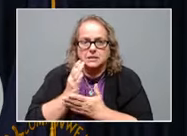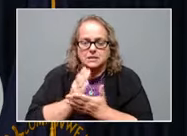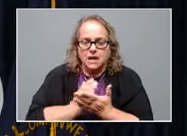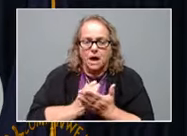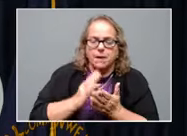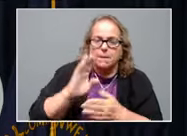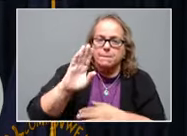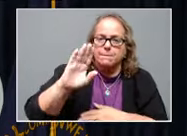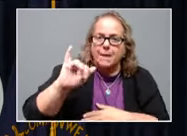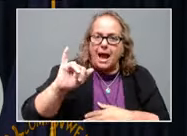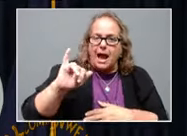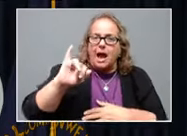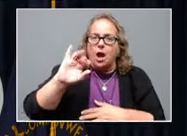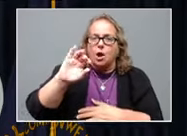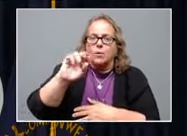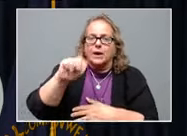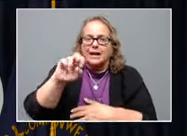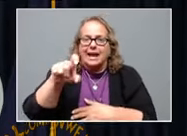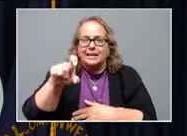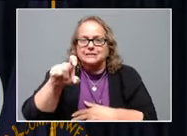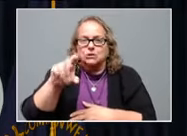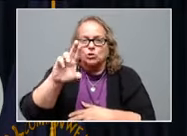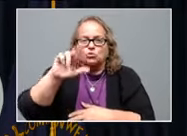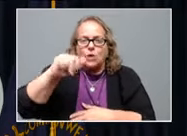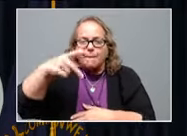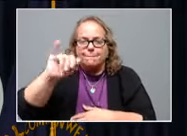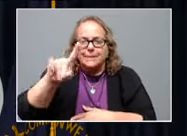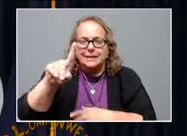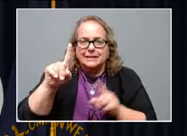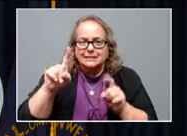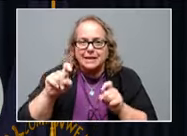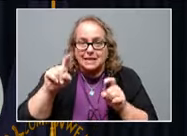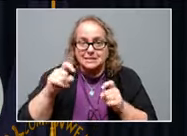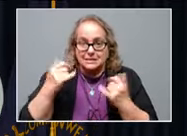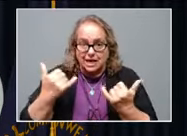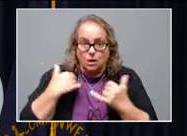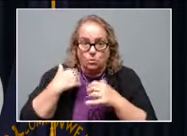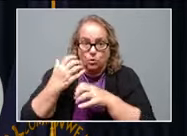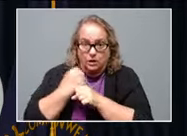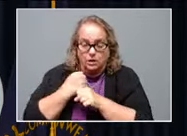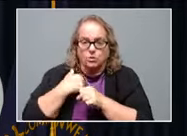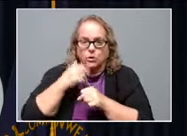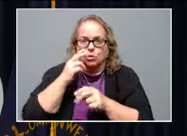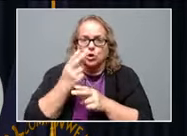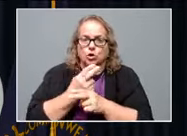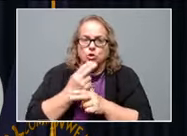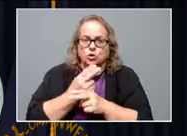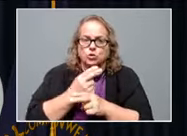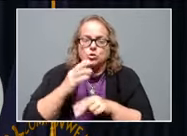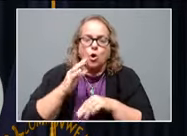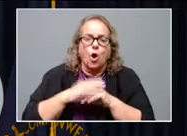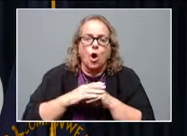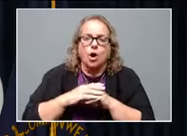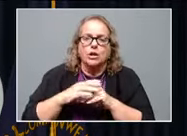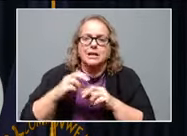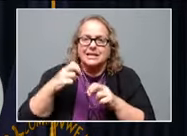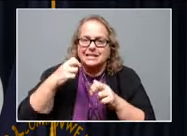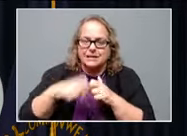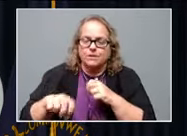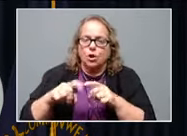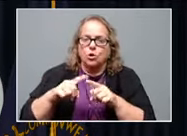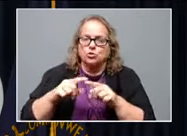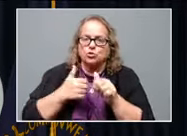very rapid tests. We're going to be using these on transient and difficult to track